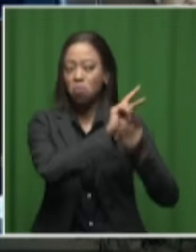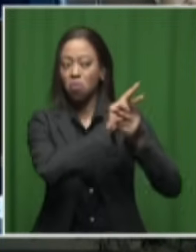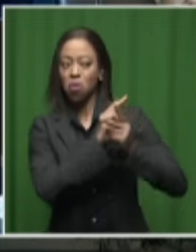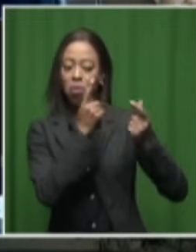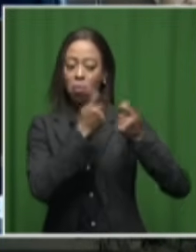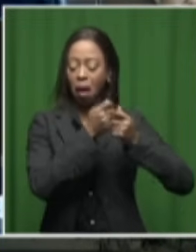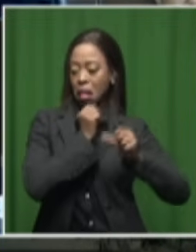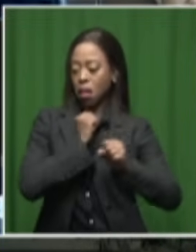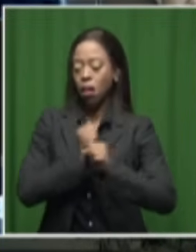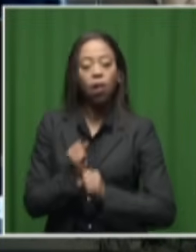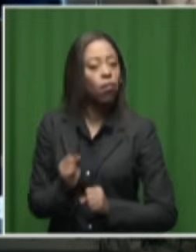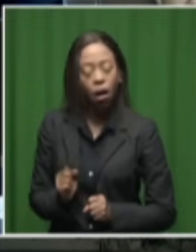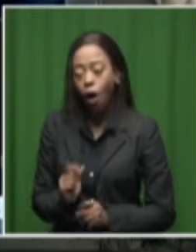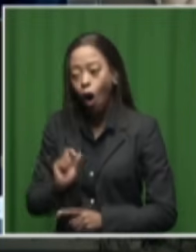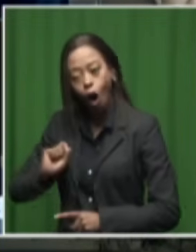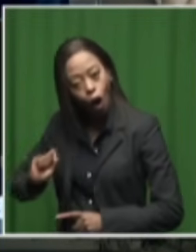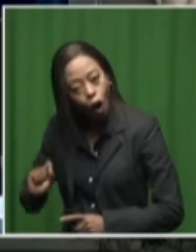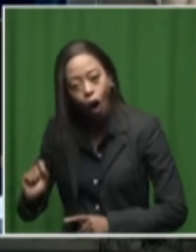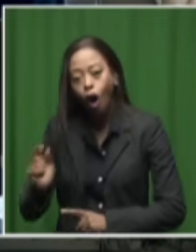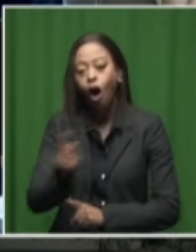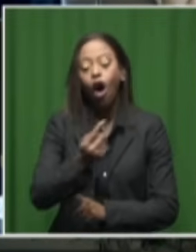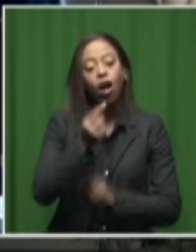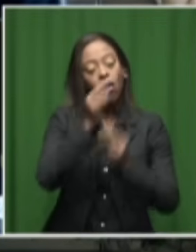only difference is that if the